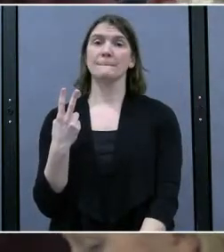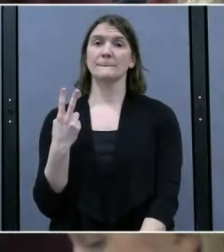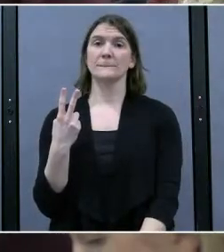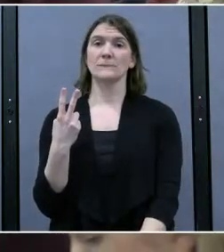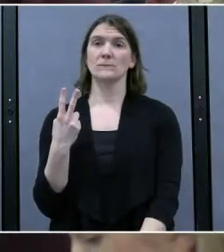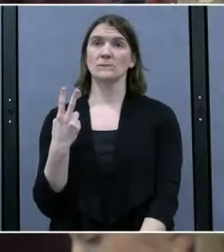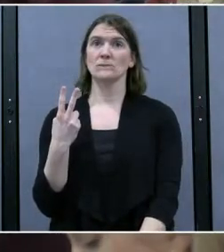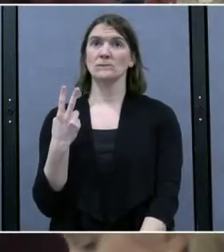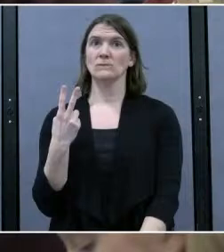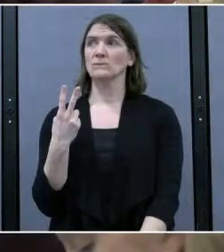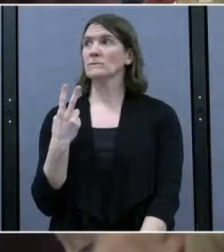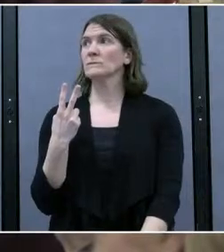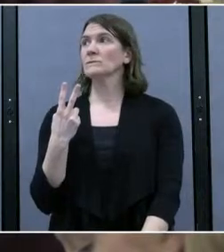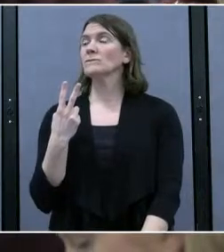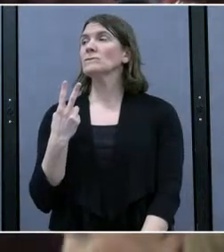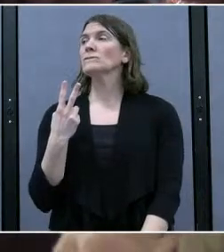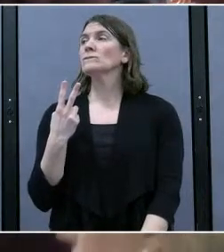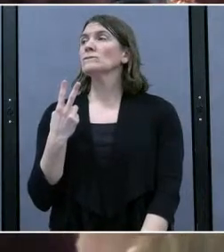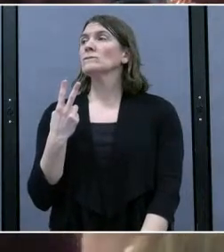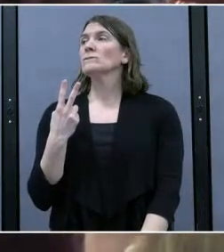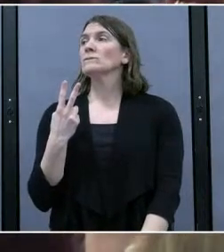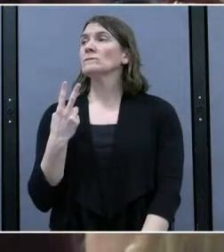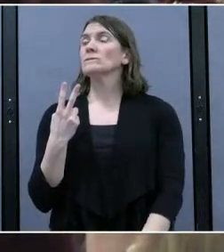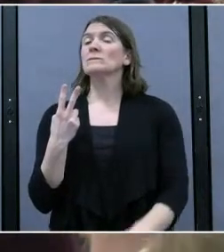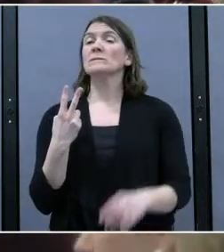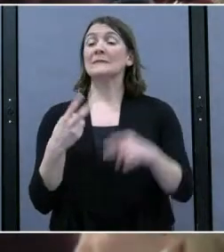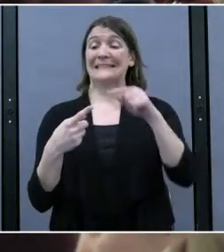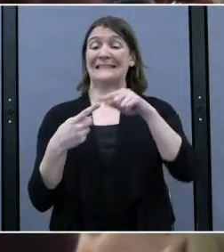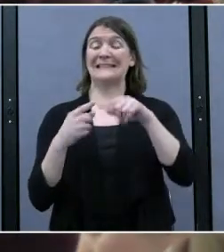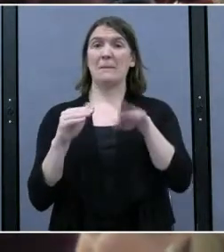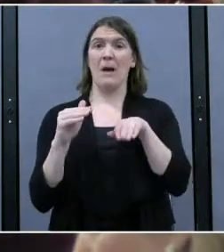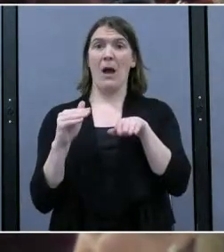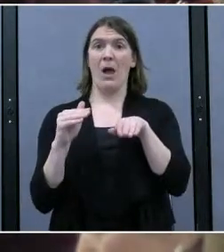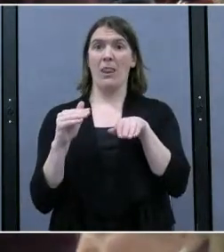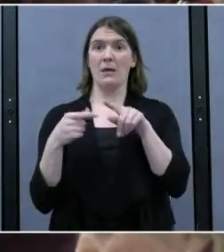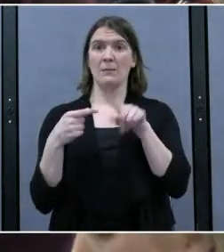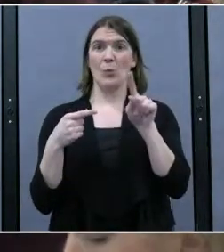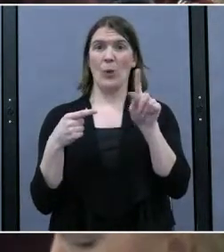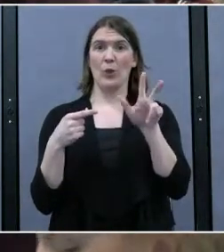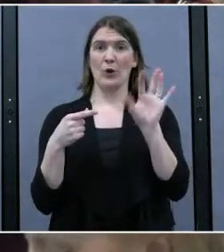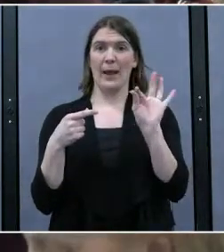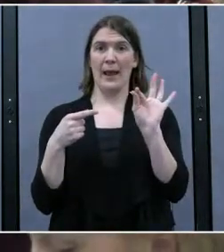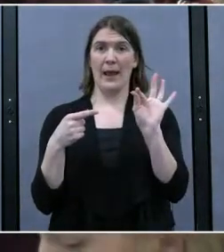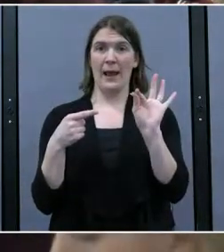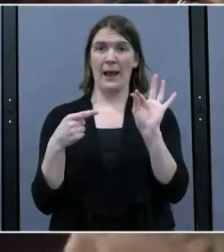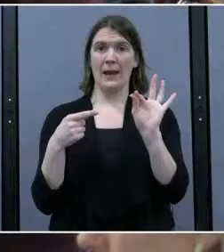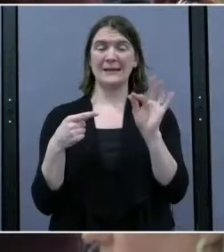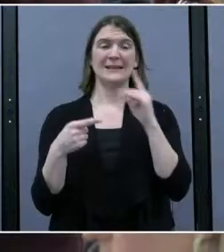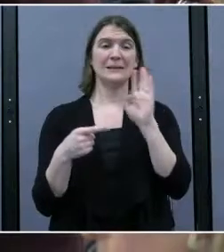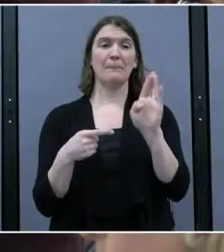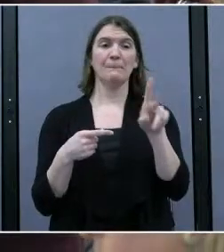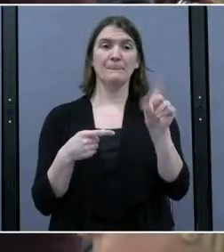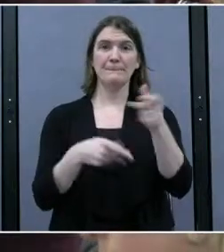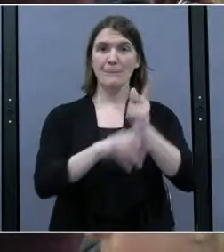lower end, the bottom of 139, bonds and